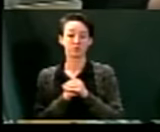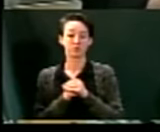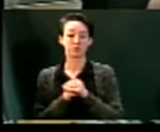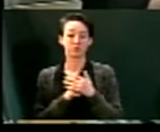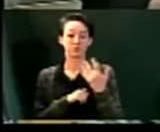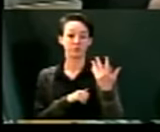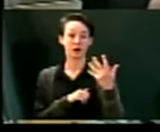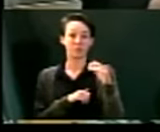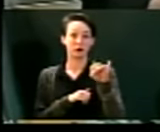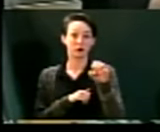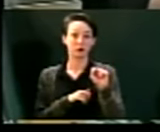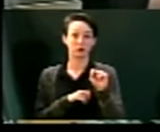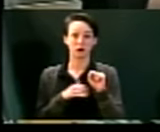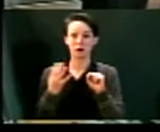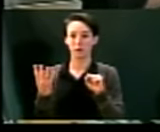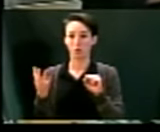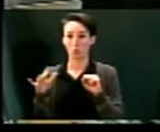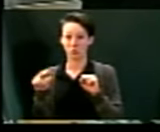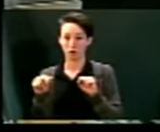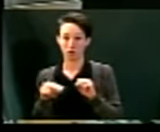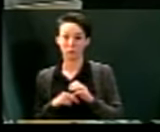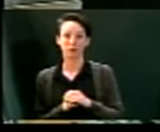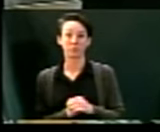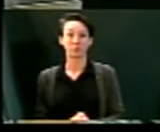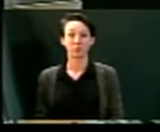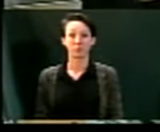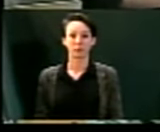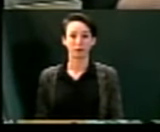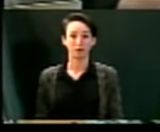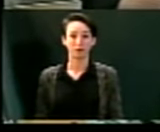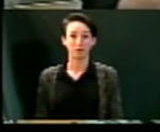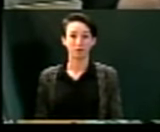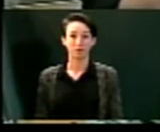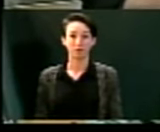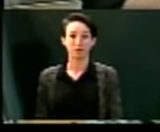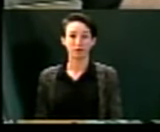That's 5 yes votes and 4 no votes.